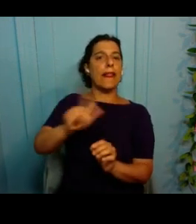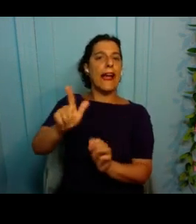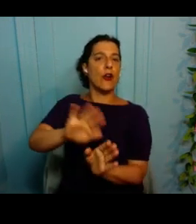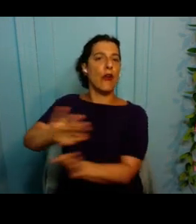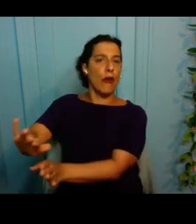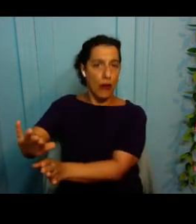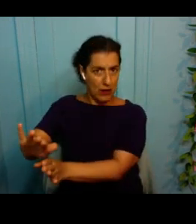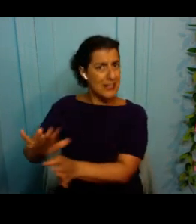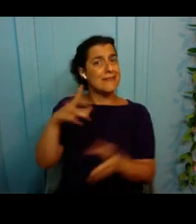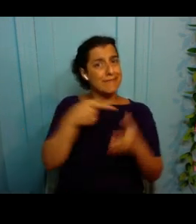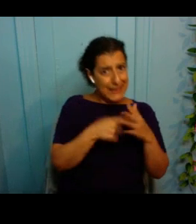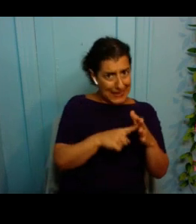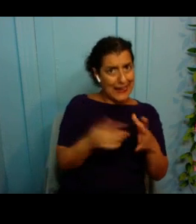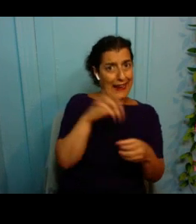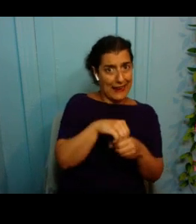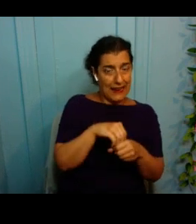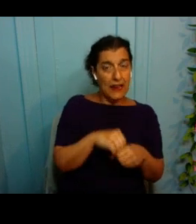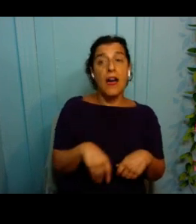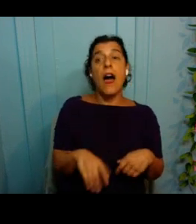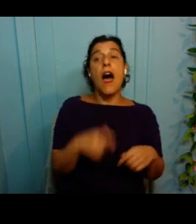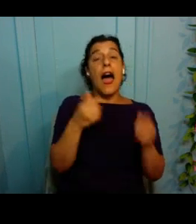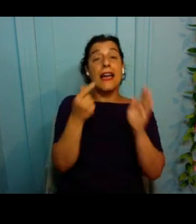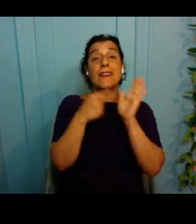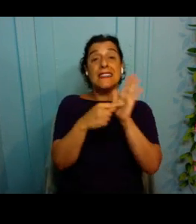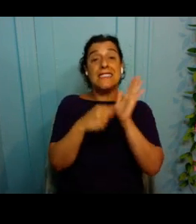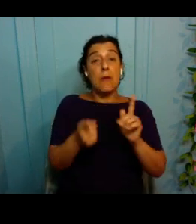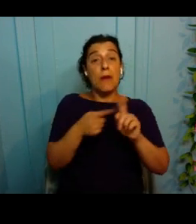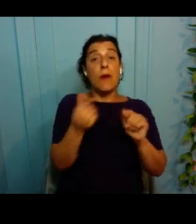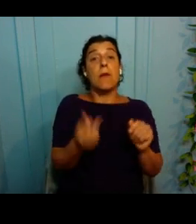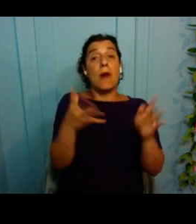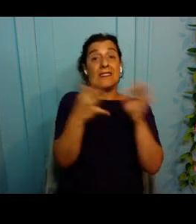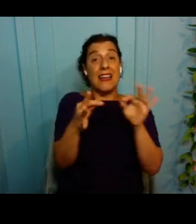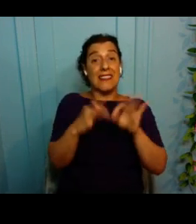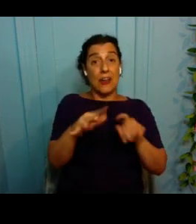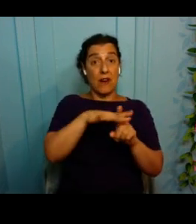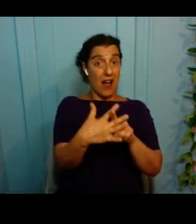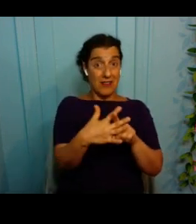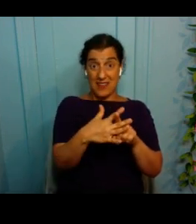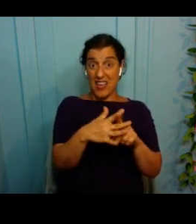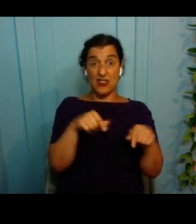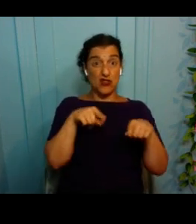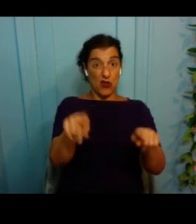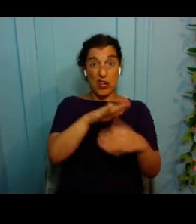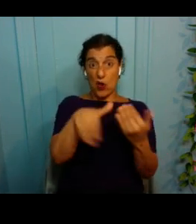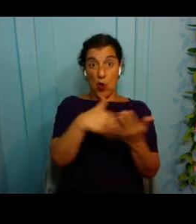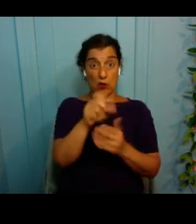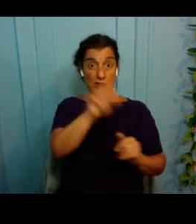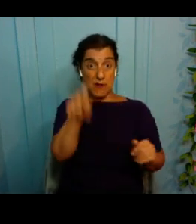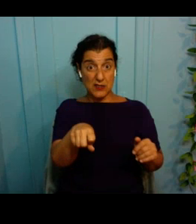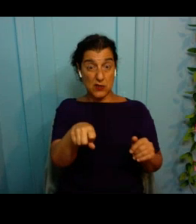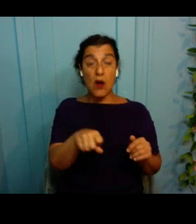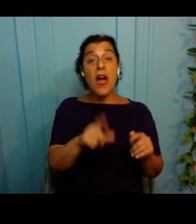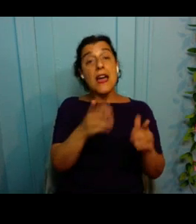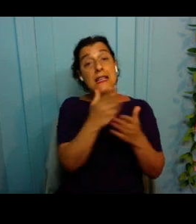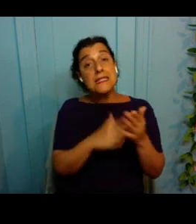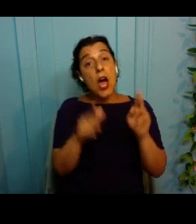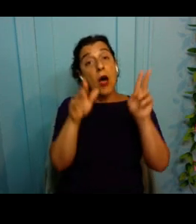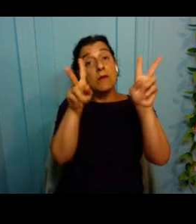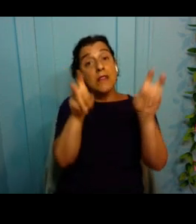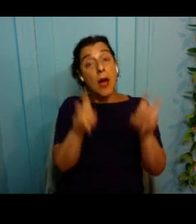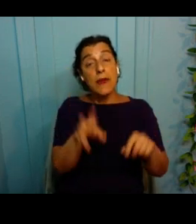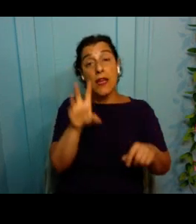I give examples from multilingual context whenever possible throughout the term. And some topics, including MLU, mean length of utterance,